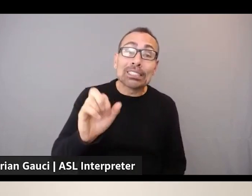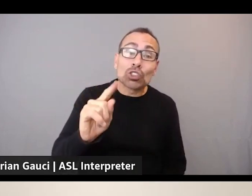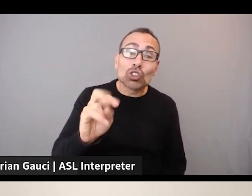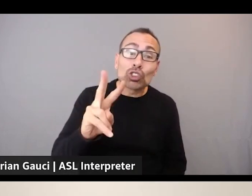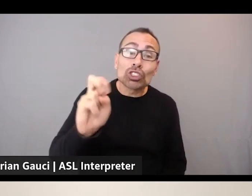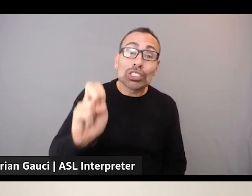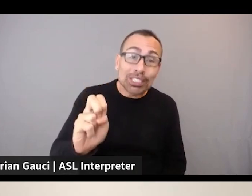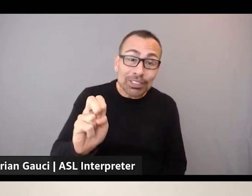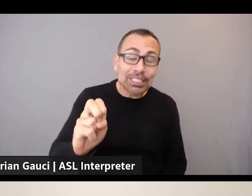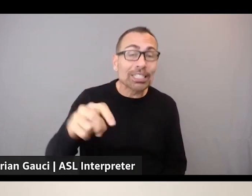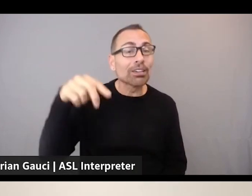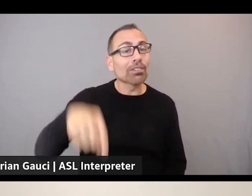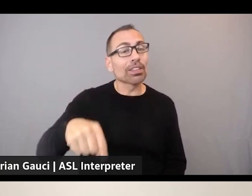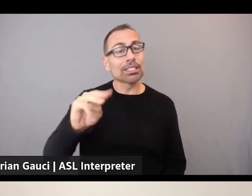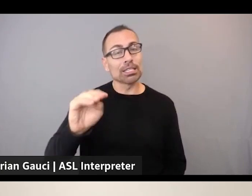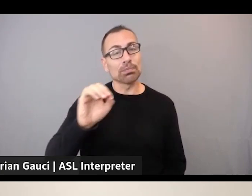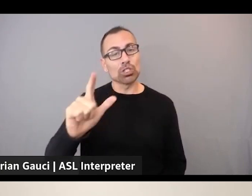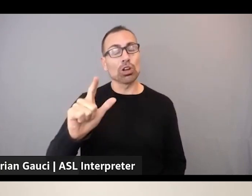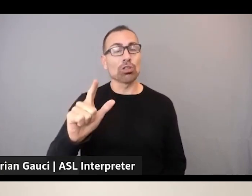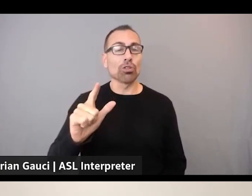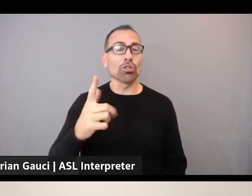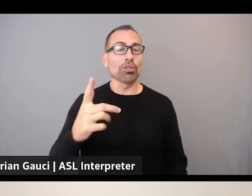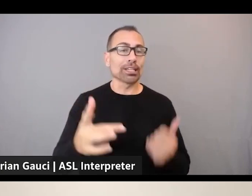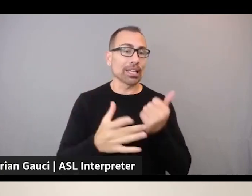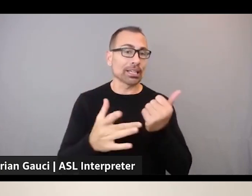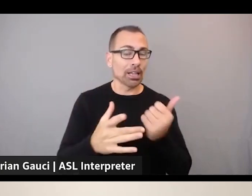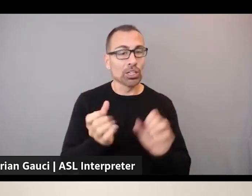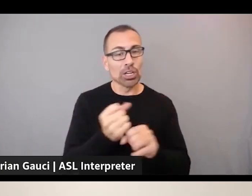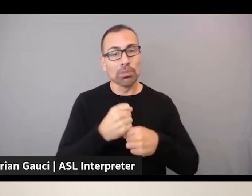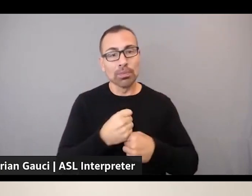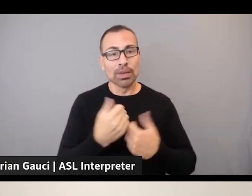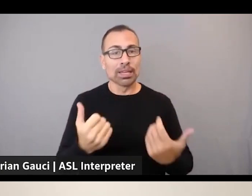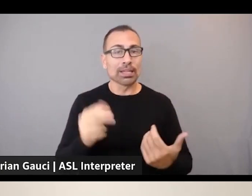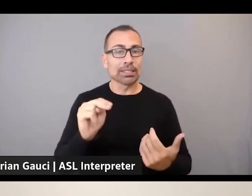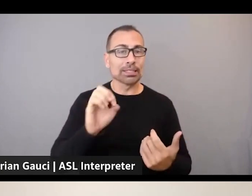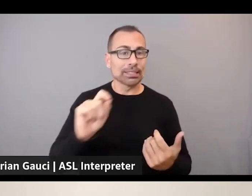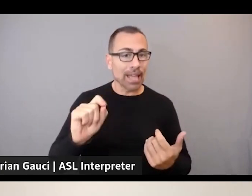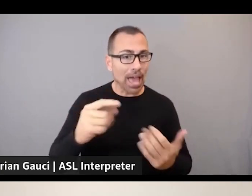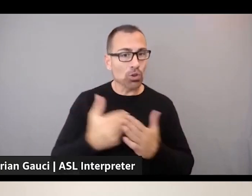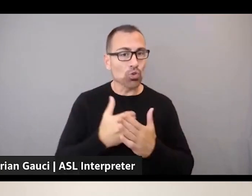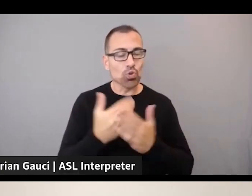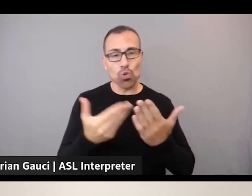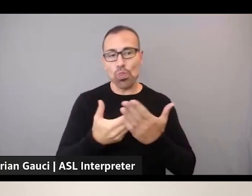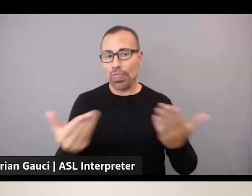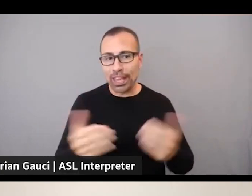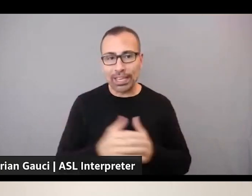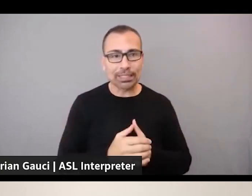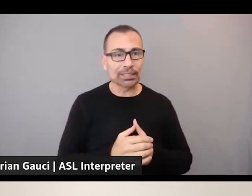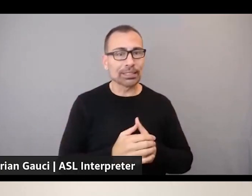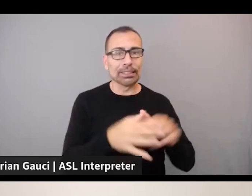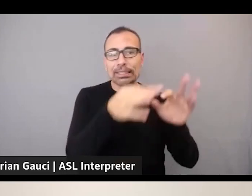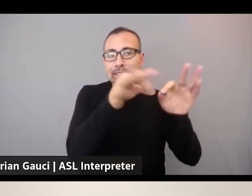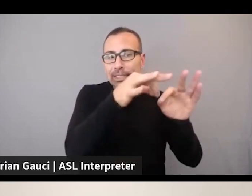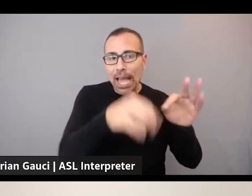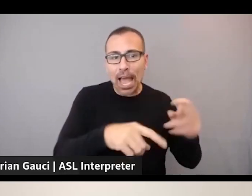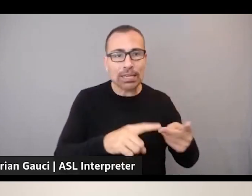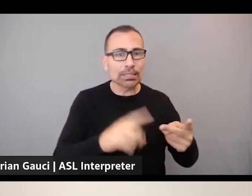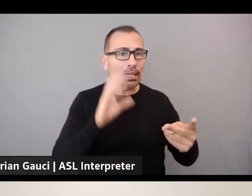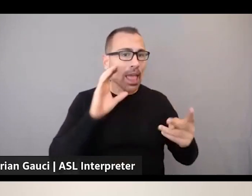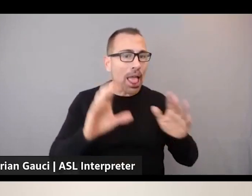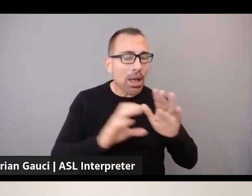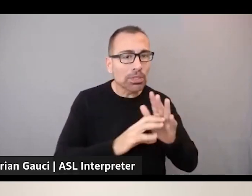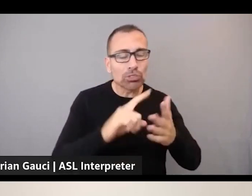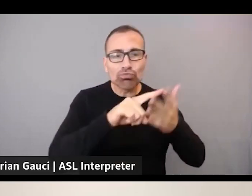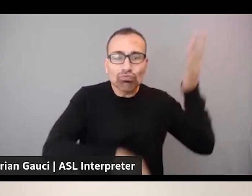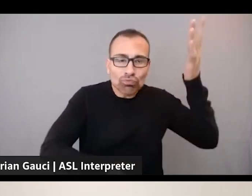actually creates net new things. It creates text, it creates images, and so it creates those things from scratch